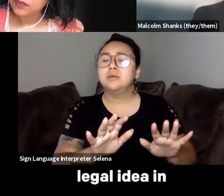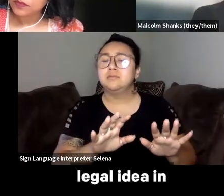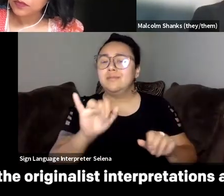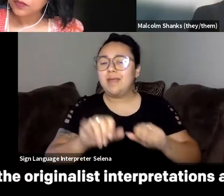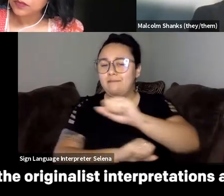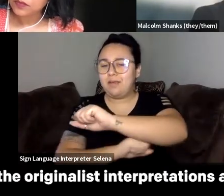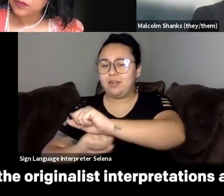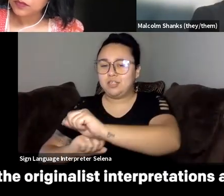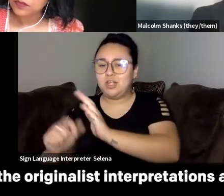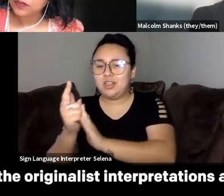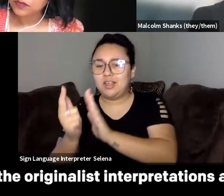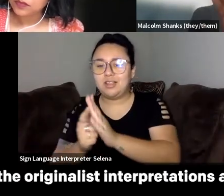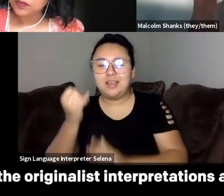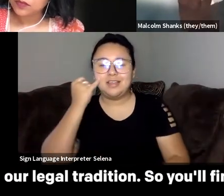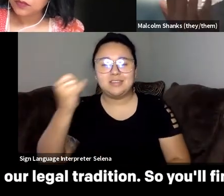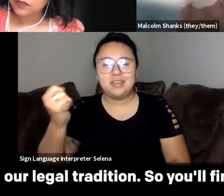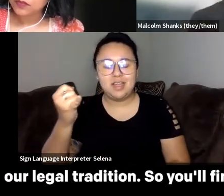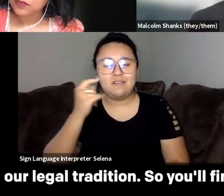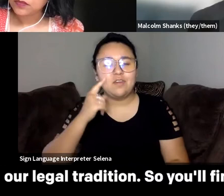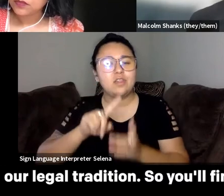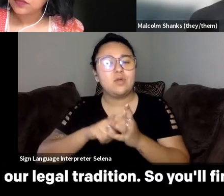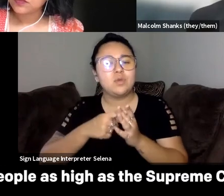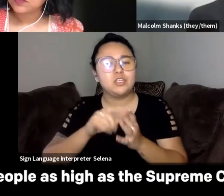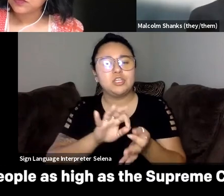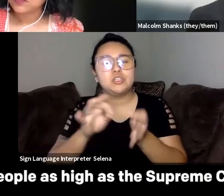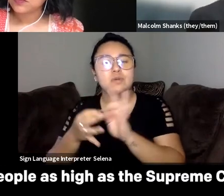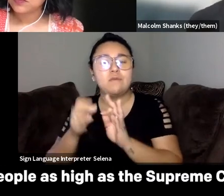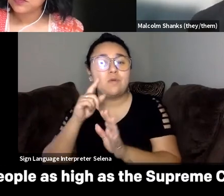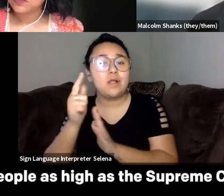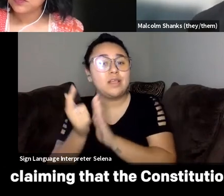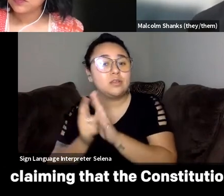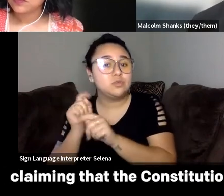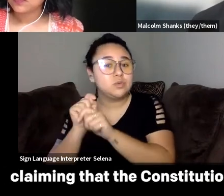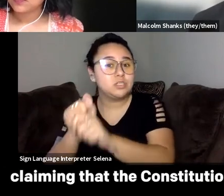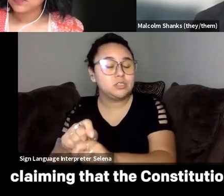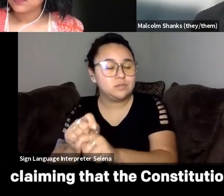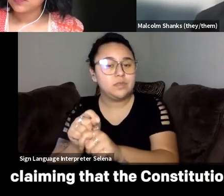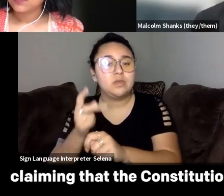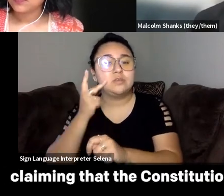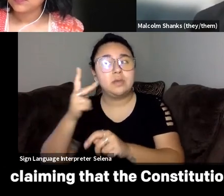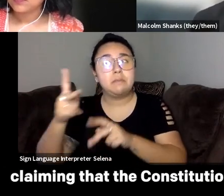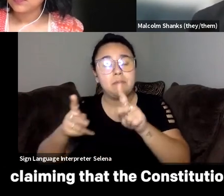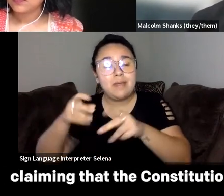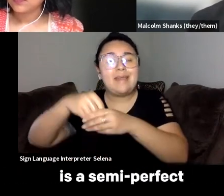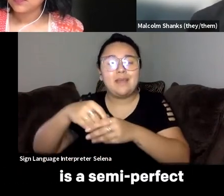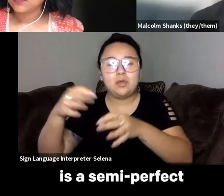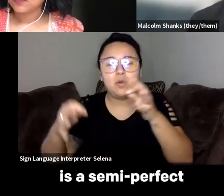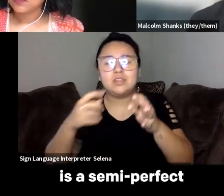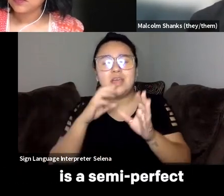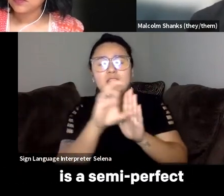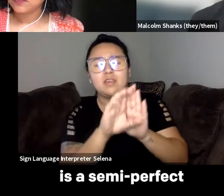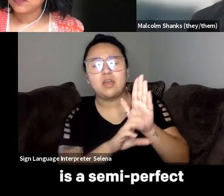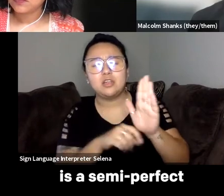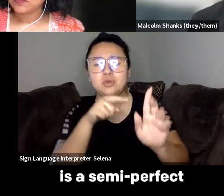in the originalist interpretations in our legal tradition. So you'll find people as high as the Supreme Court claiming that the Constitution is